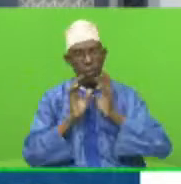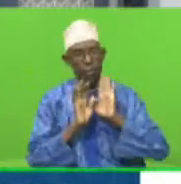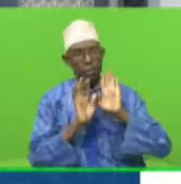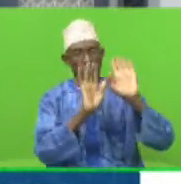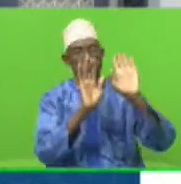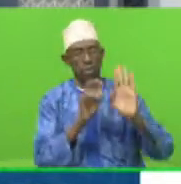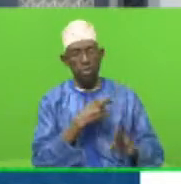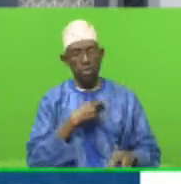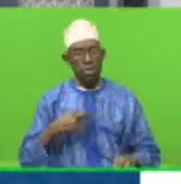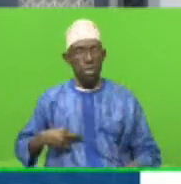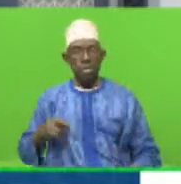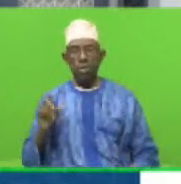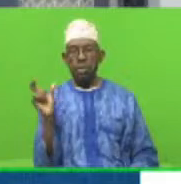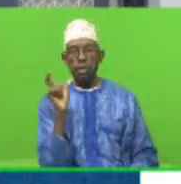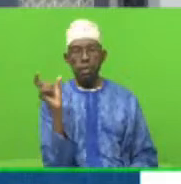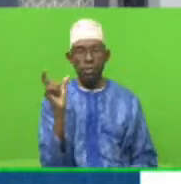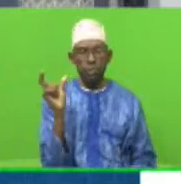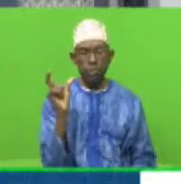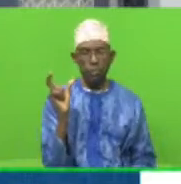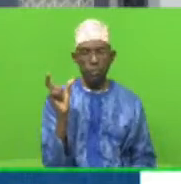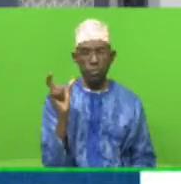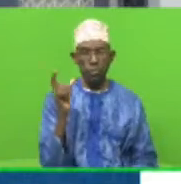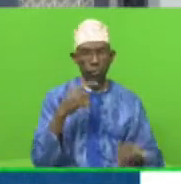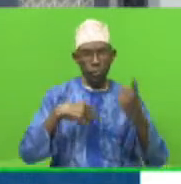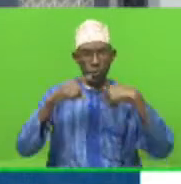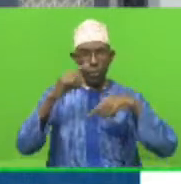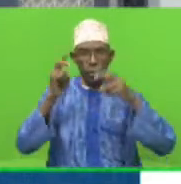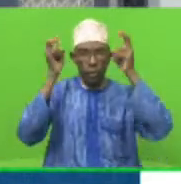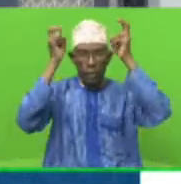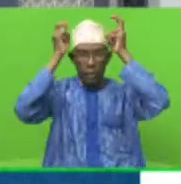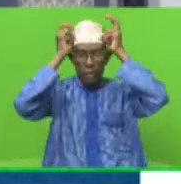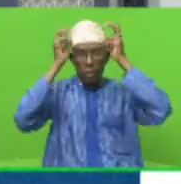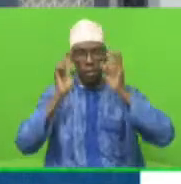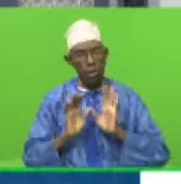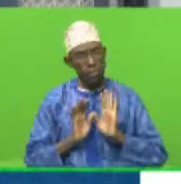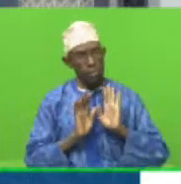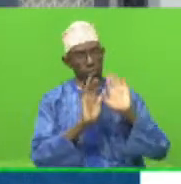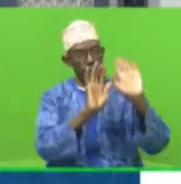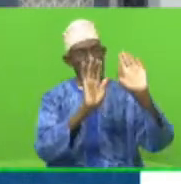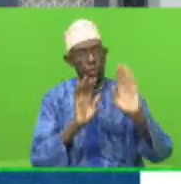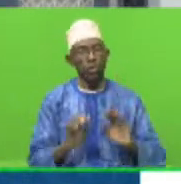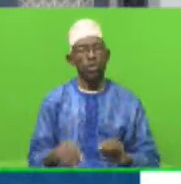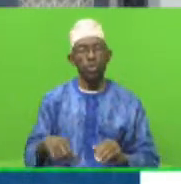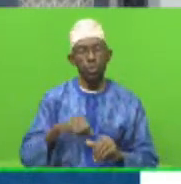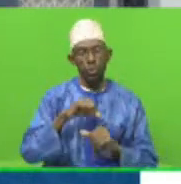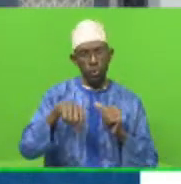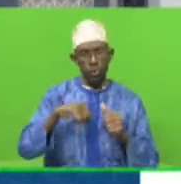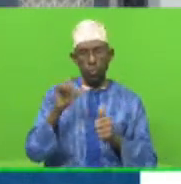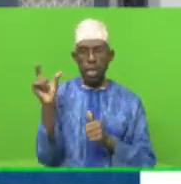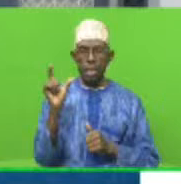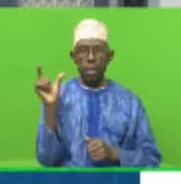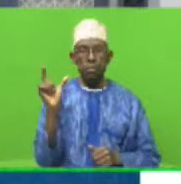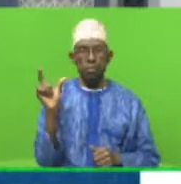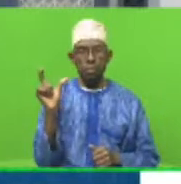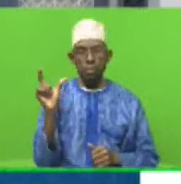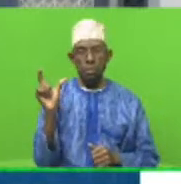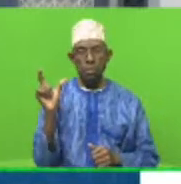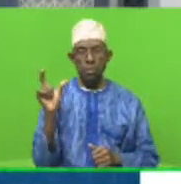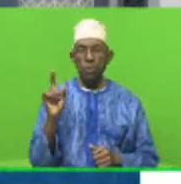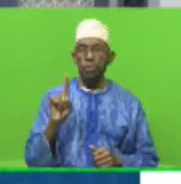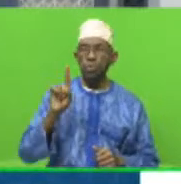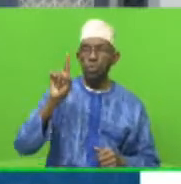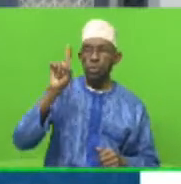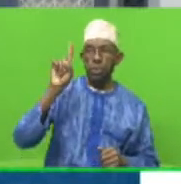And then shayateen came to human beings and they turned them from the religion of